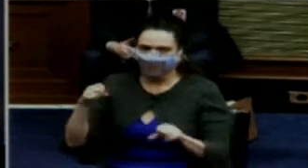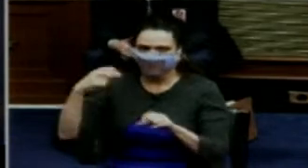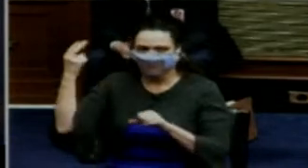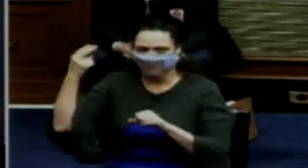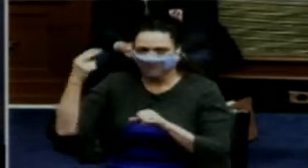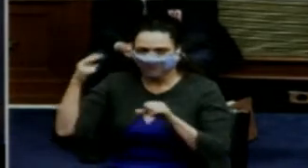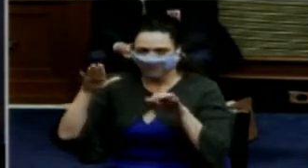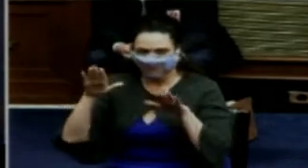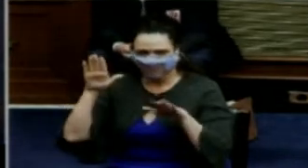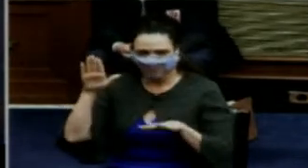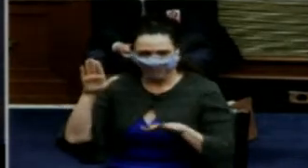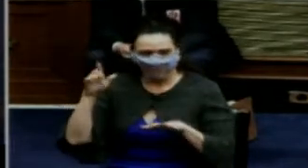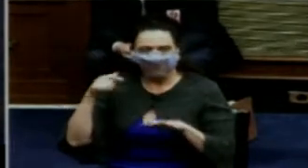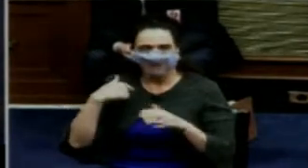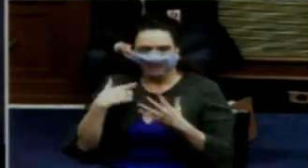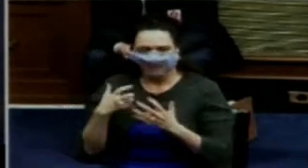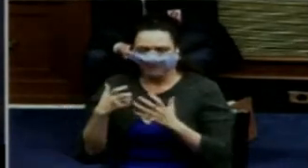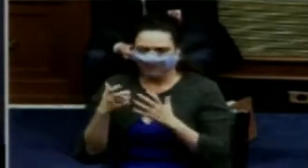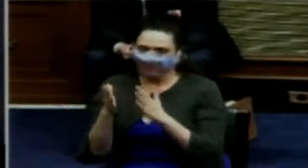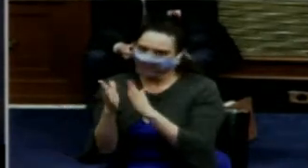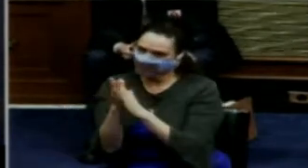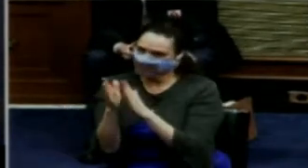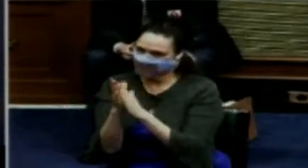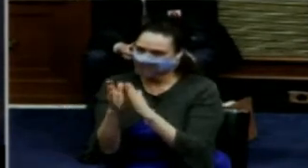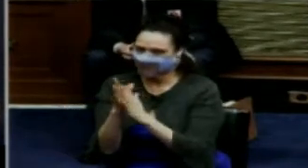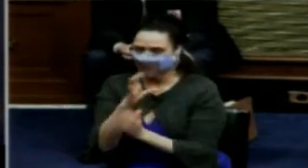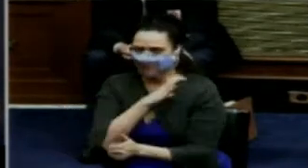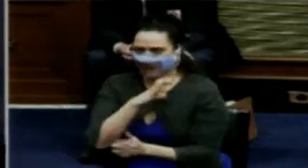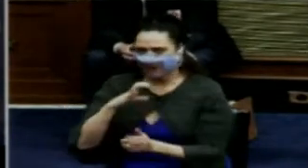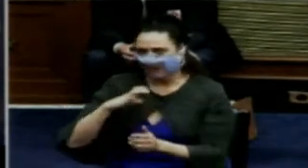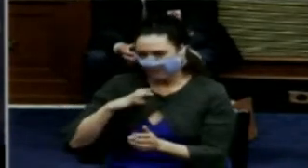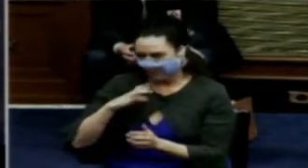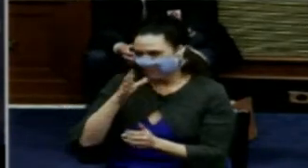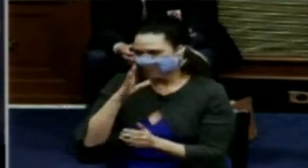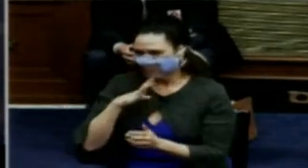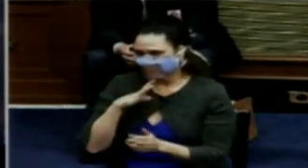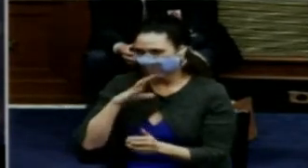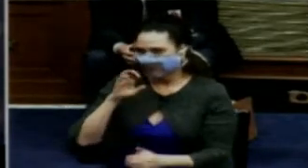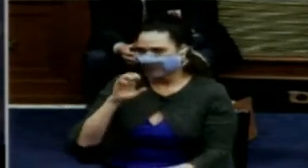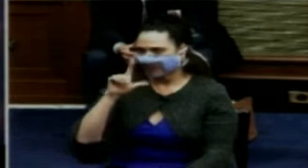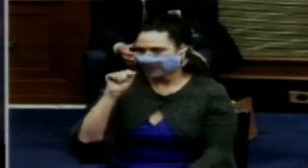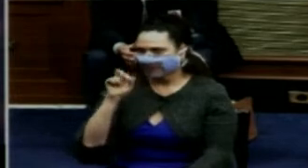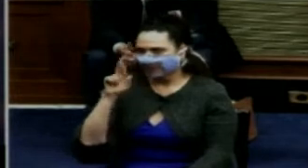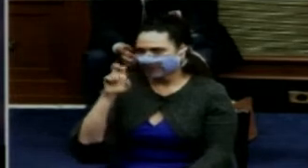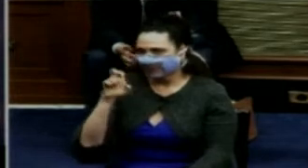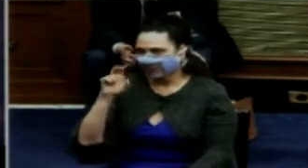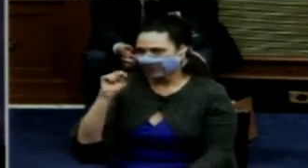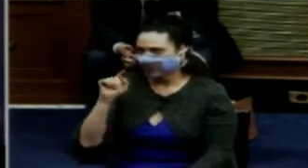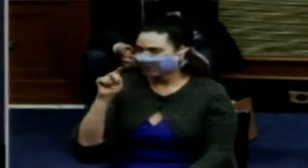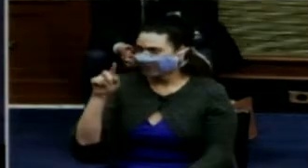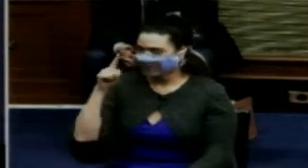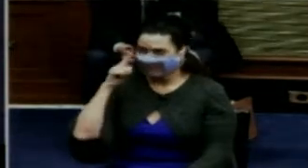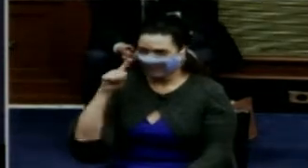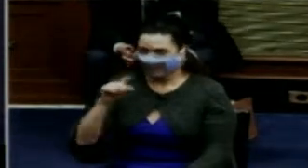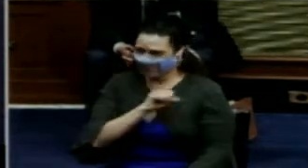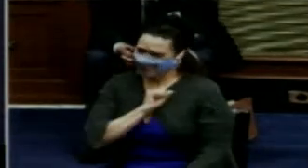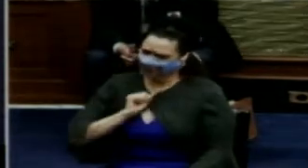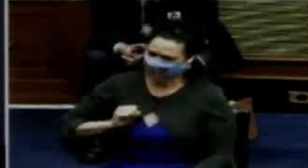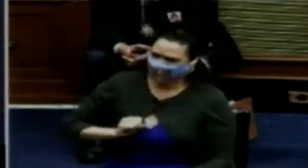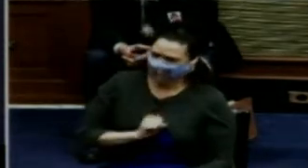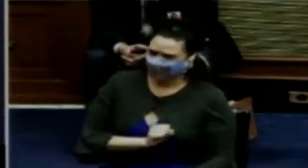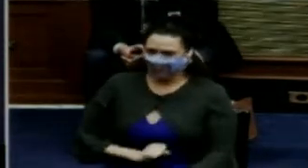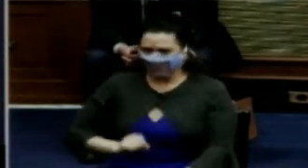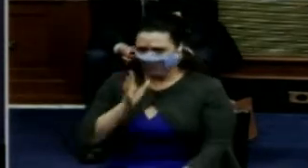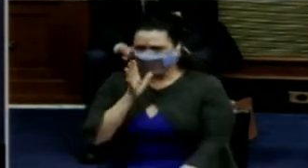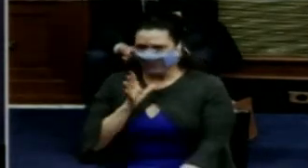commend Congresswoman Eleanor Holmes Norton, the Great, for the Herculean work that she has done to get us to this